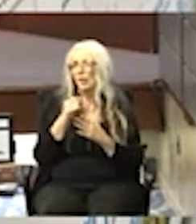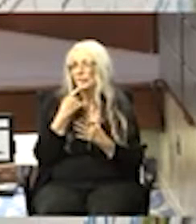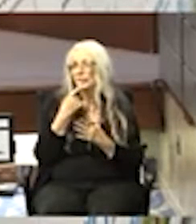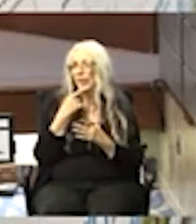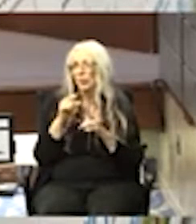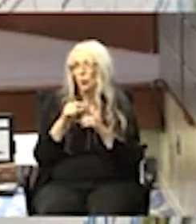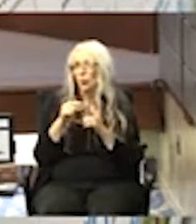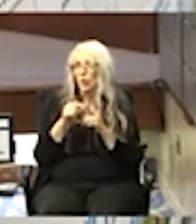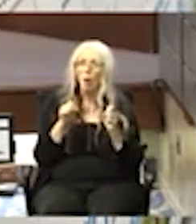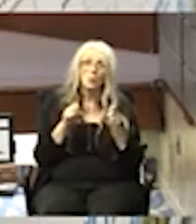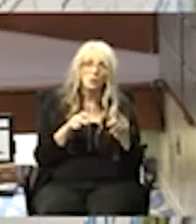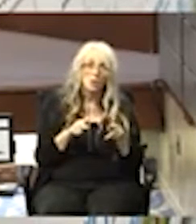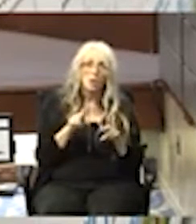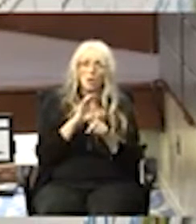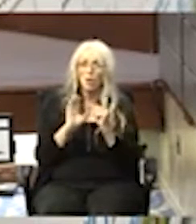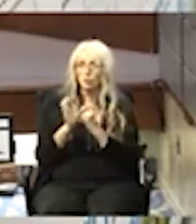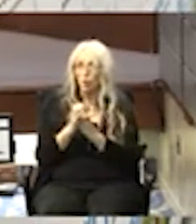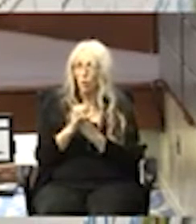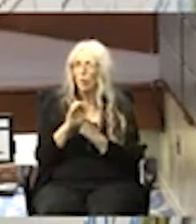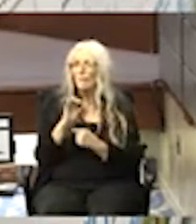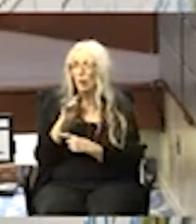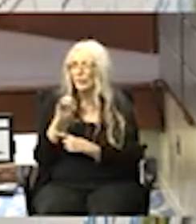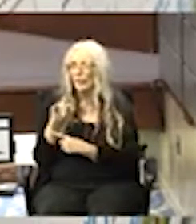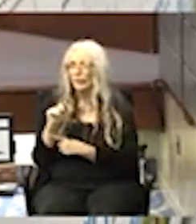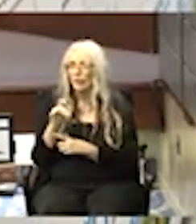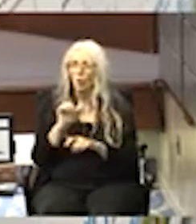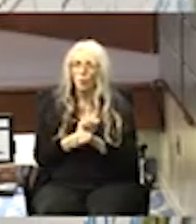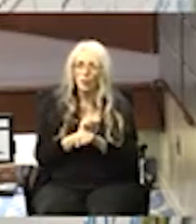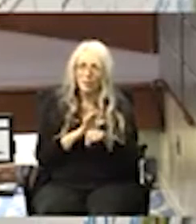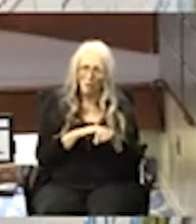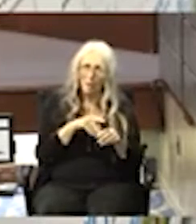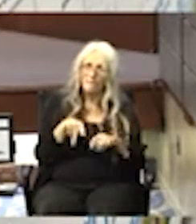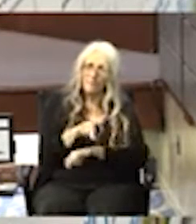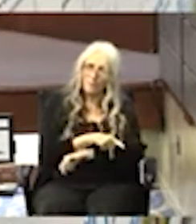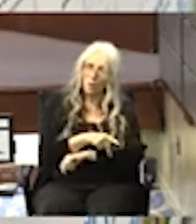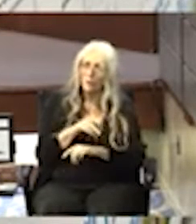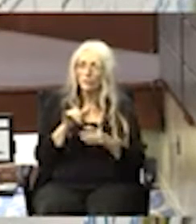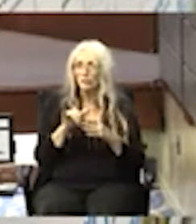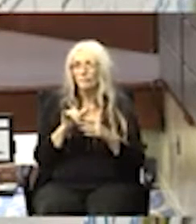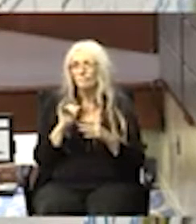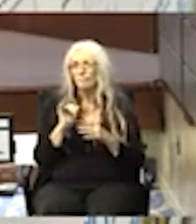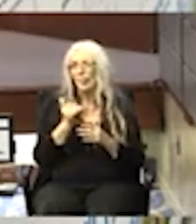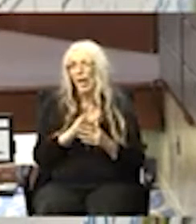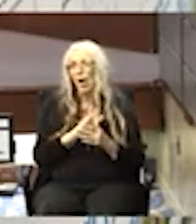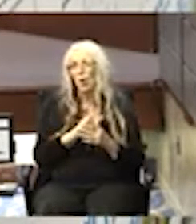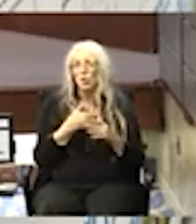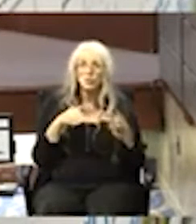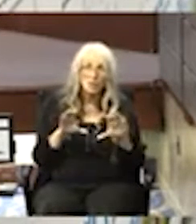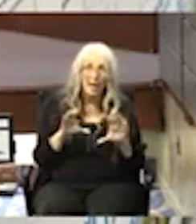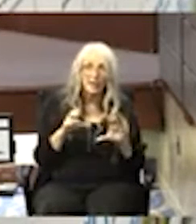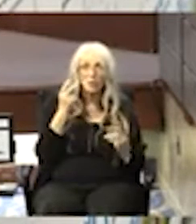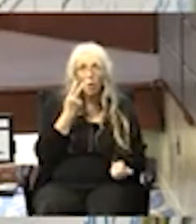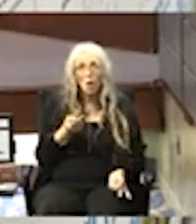word opportunity, is the cultural component that we've come across in working on this park. And it's our chance to